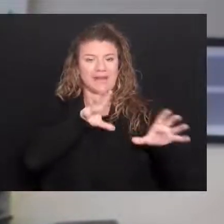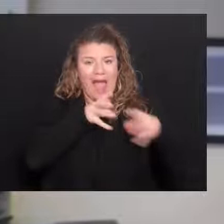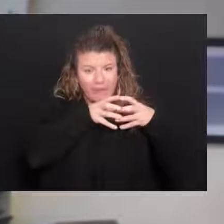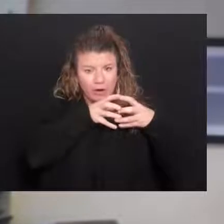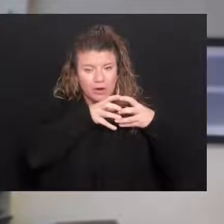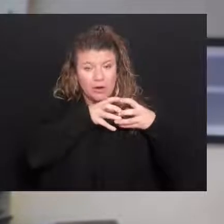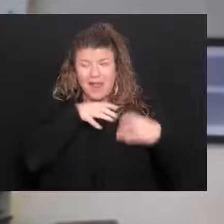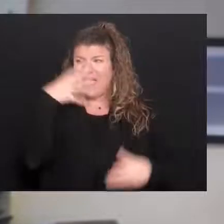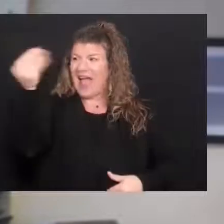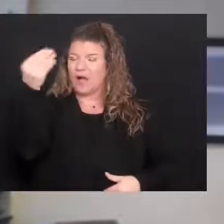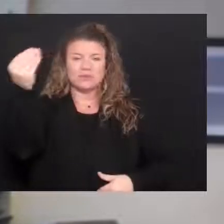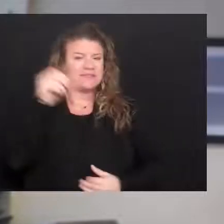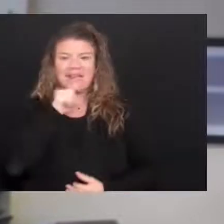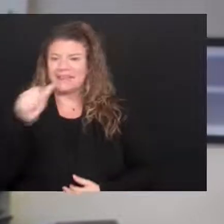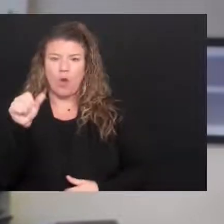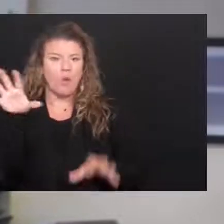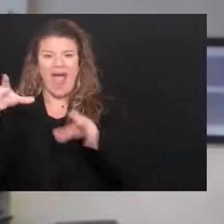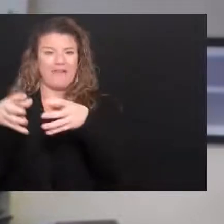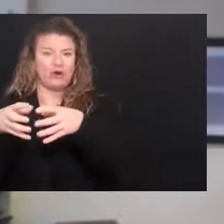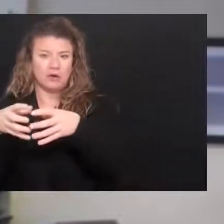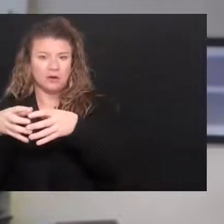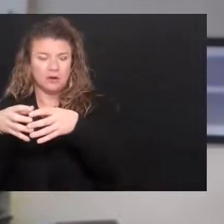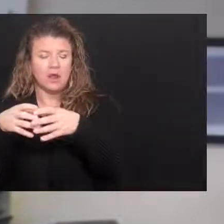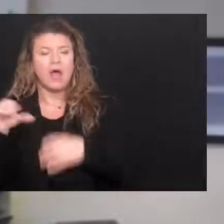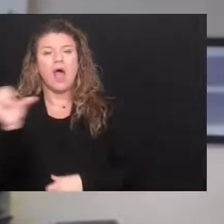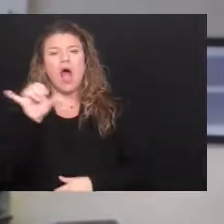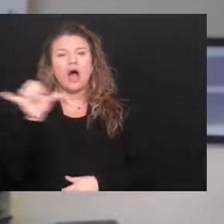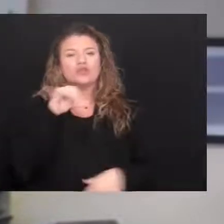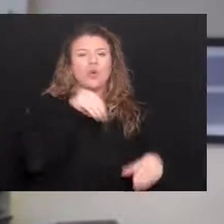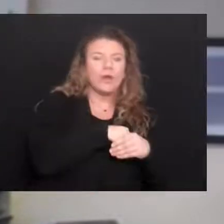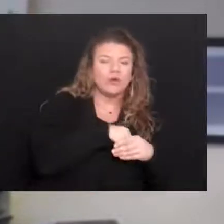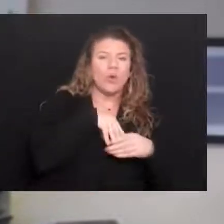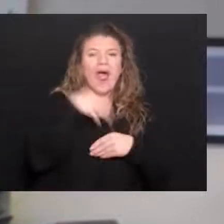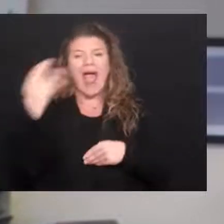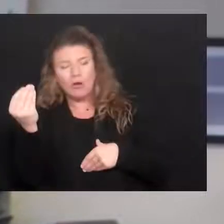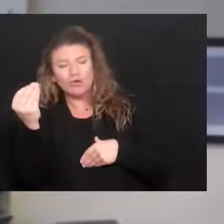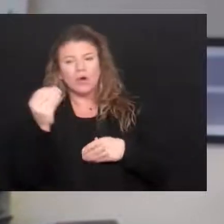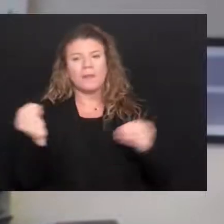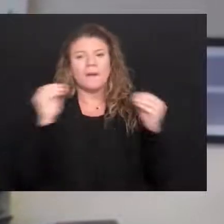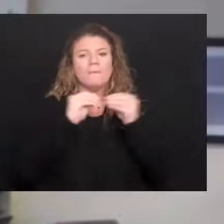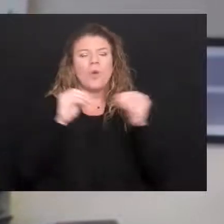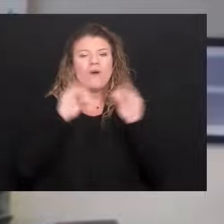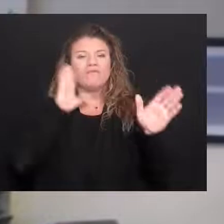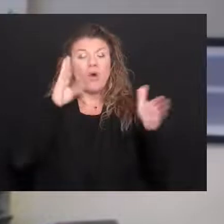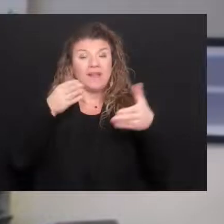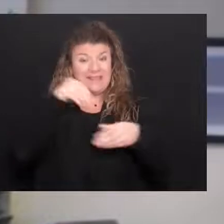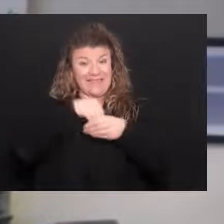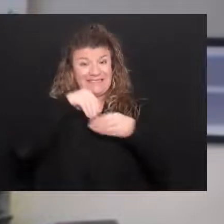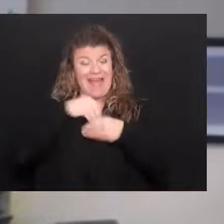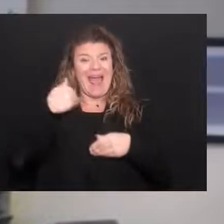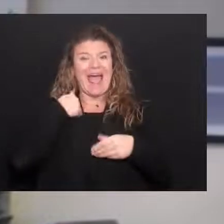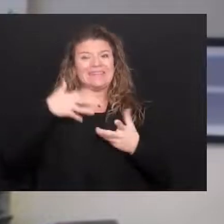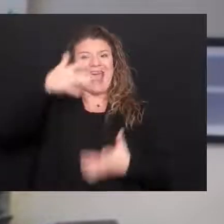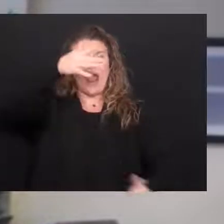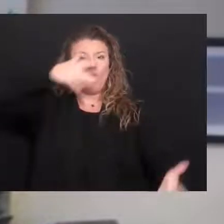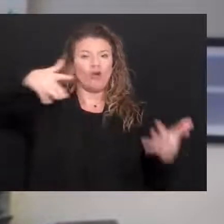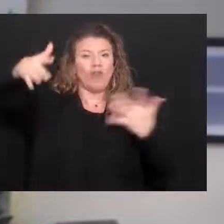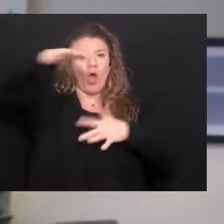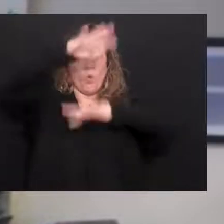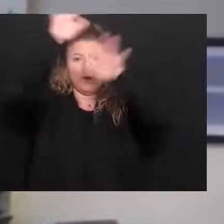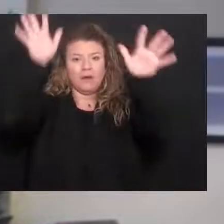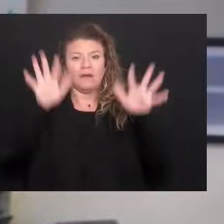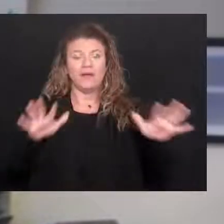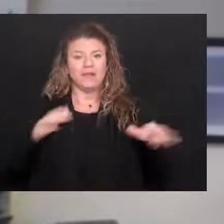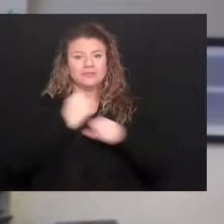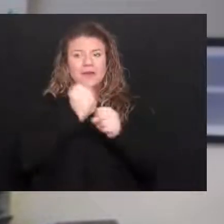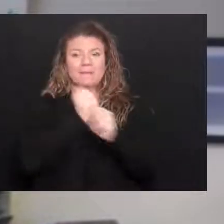The other thing is for any indoor environment, we also are very focused on airflow. And so making sure that if you do have